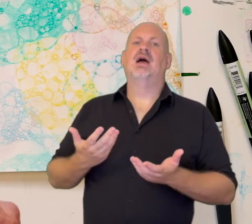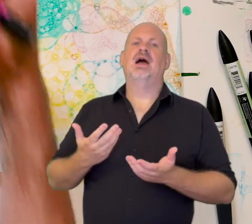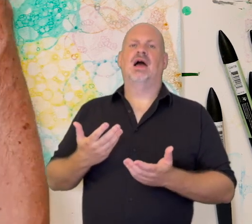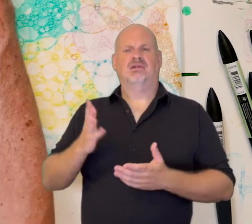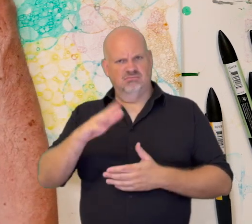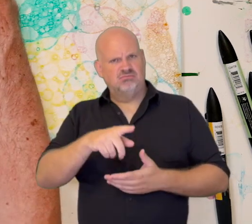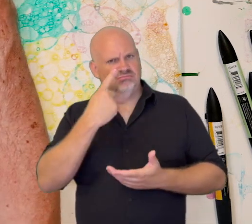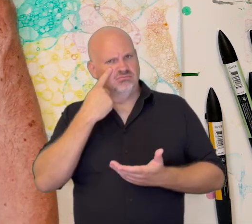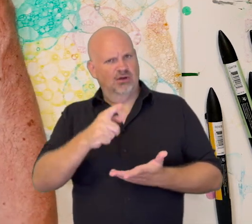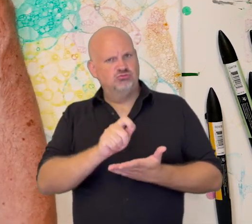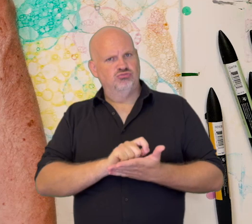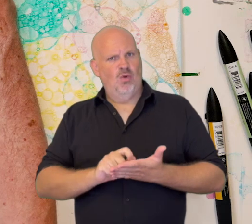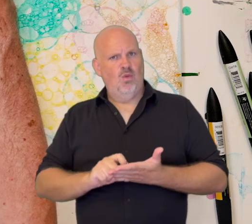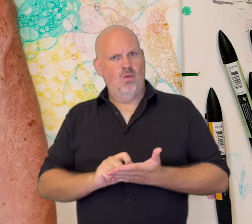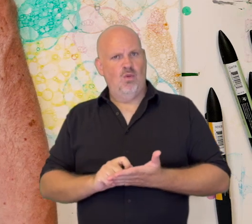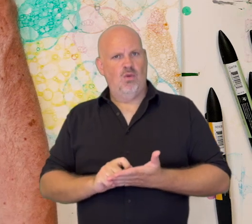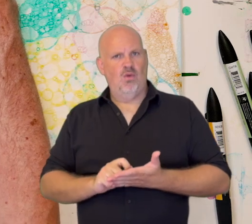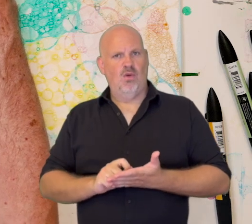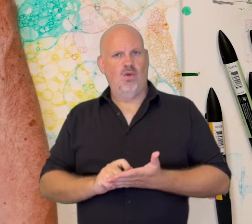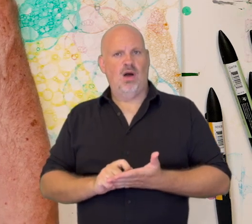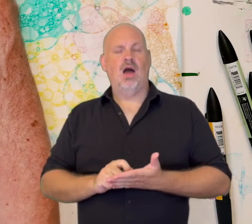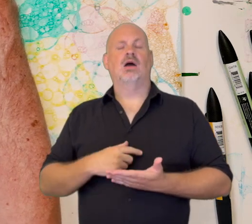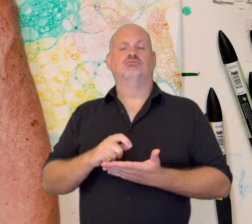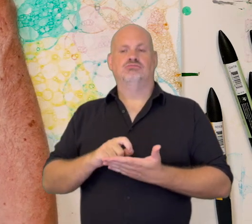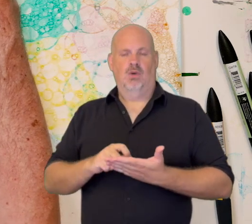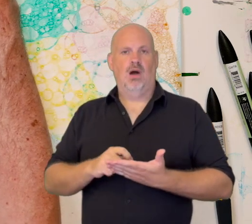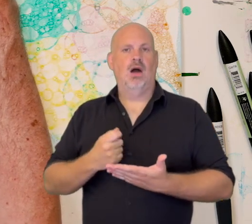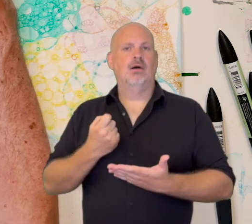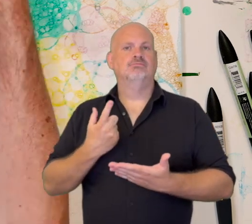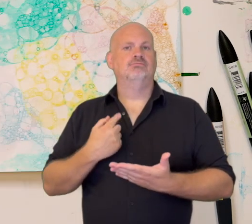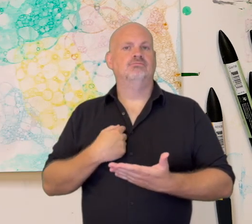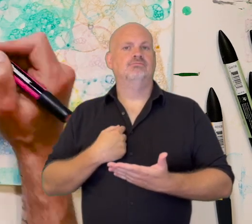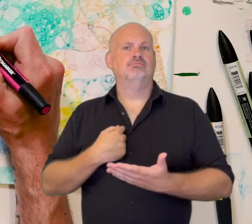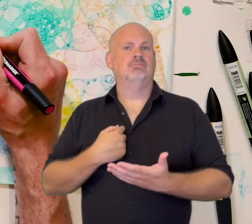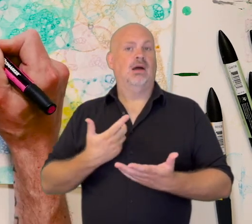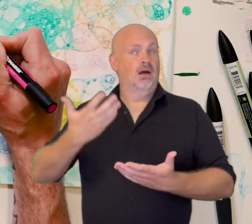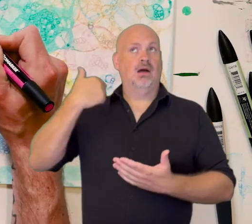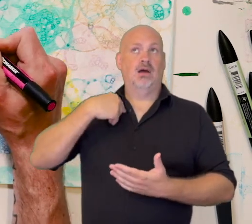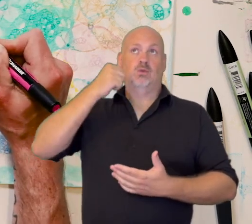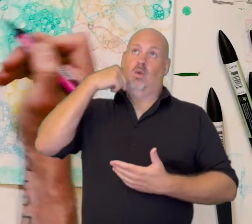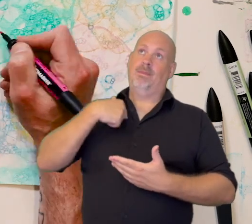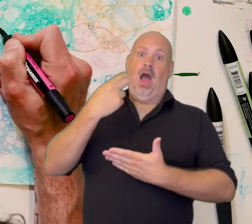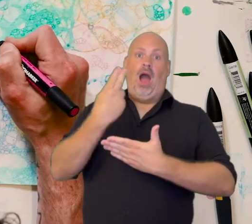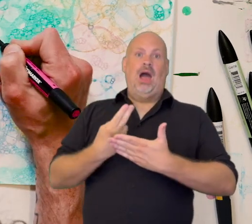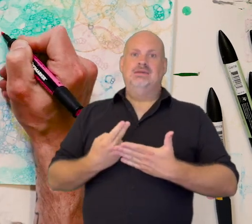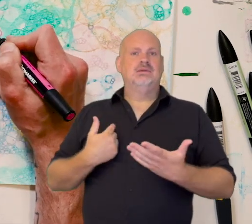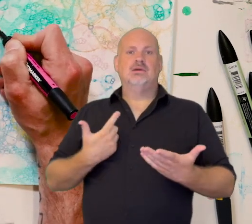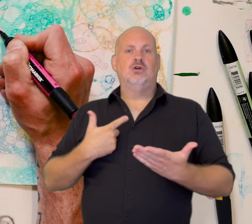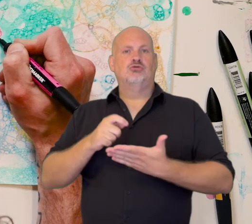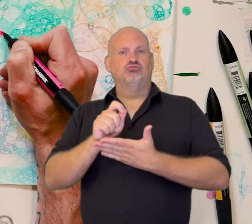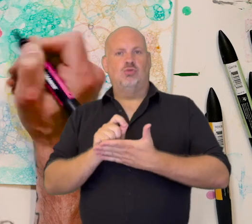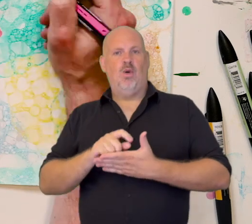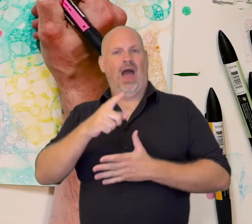instead. And this is how I know I was always an artist, even though I didn't know I was always an artist. I drew the genie